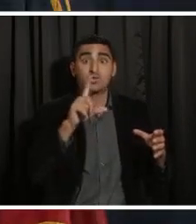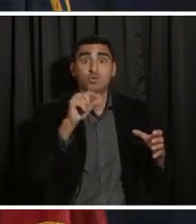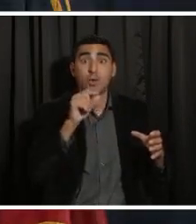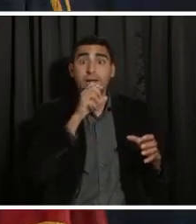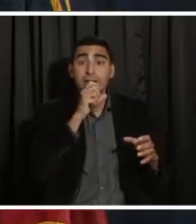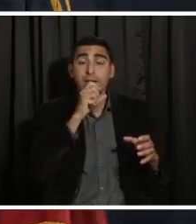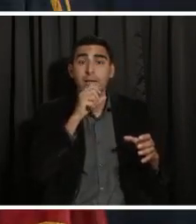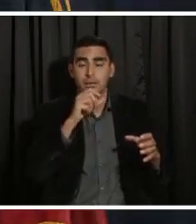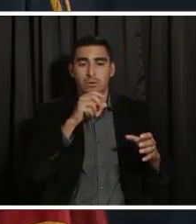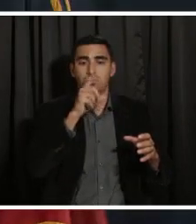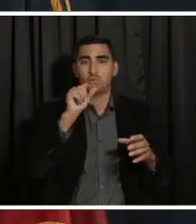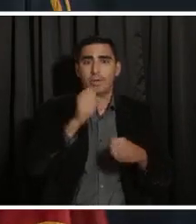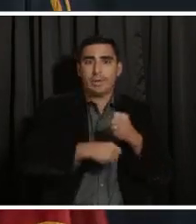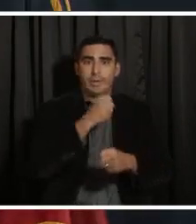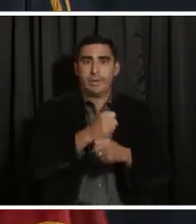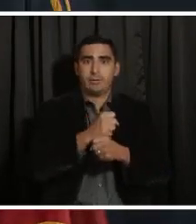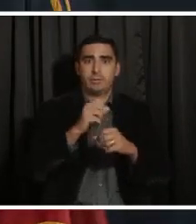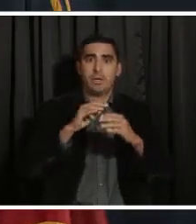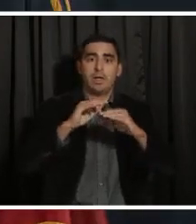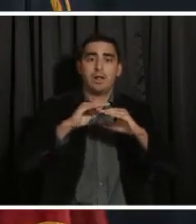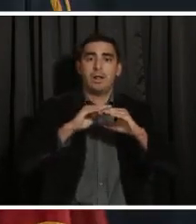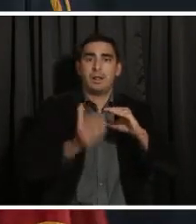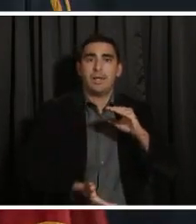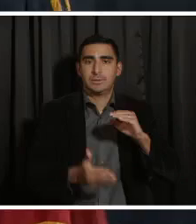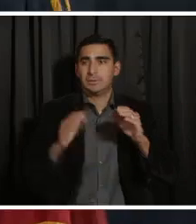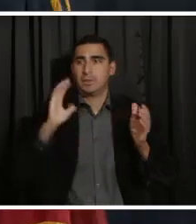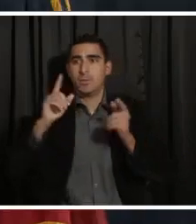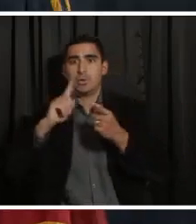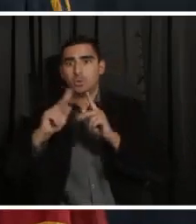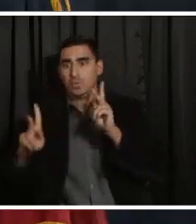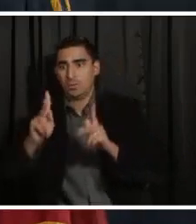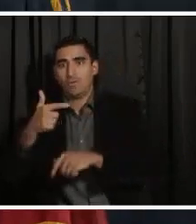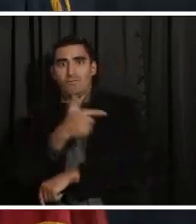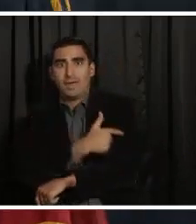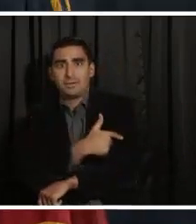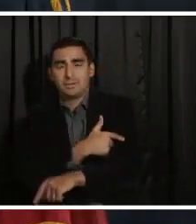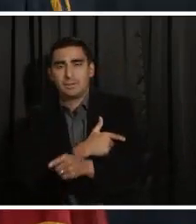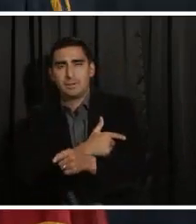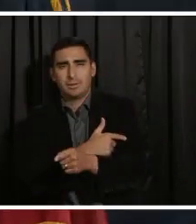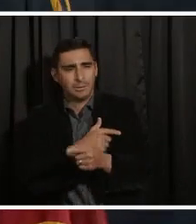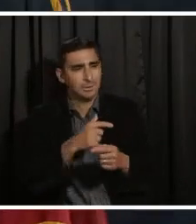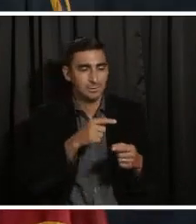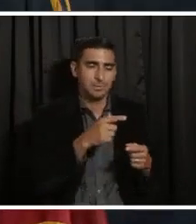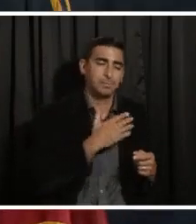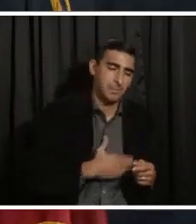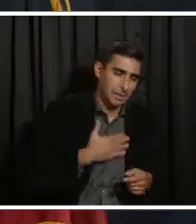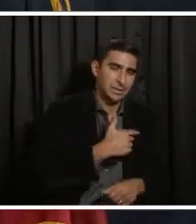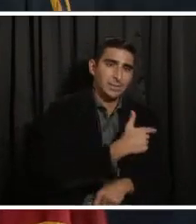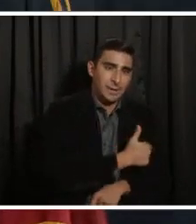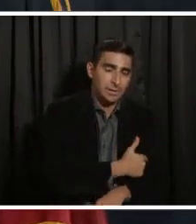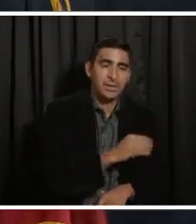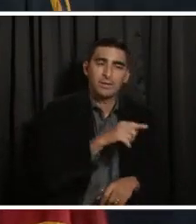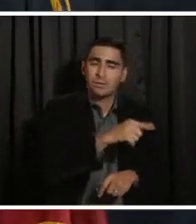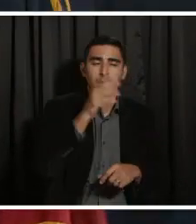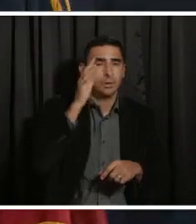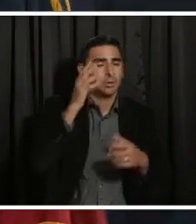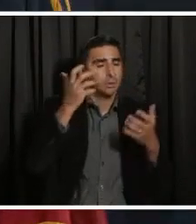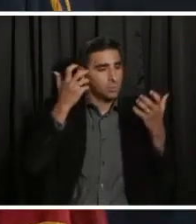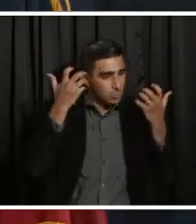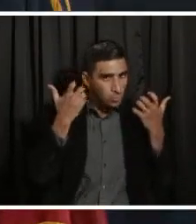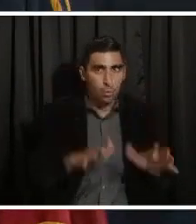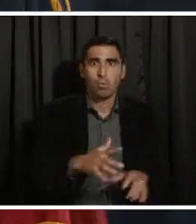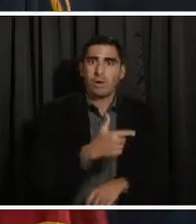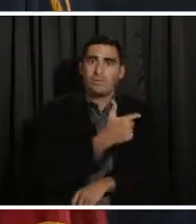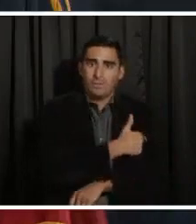than somebody who's vaccinated. Get vaccinated, get protected. And if you absolutely don't want to, please wear a